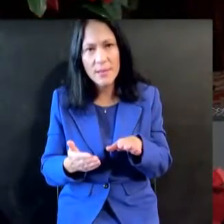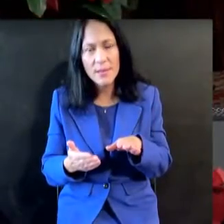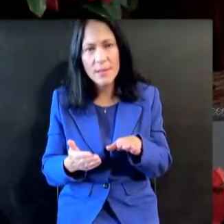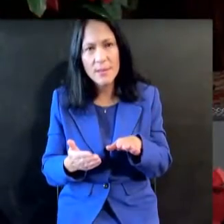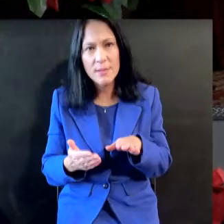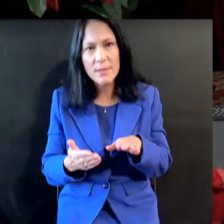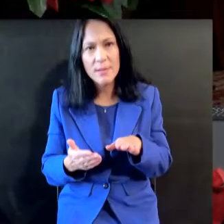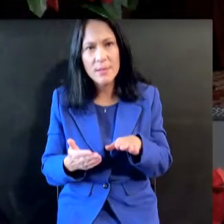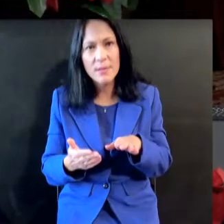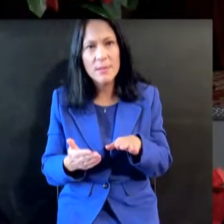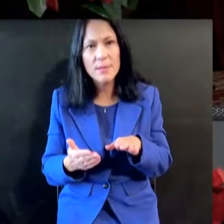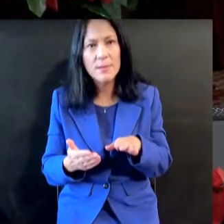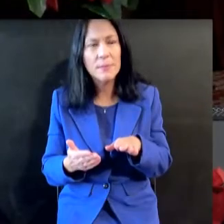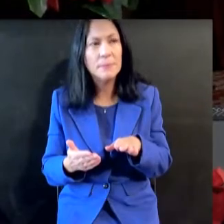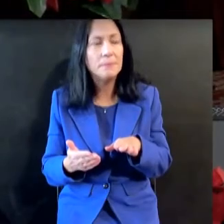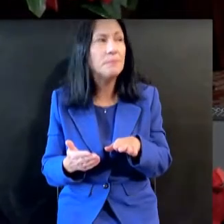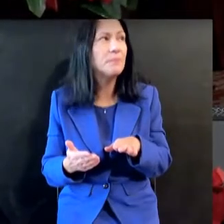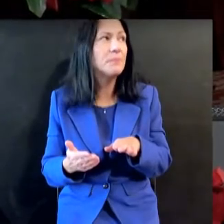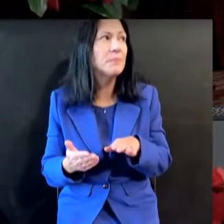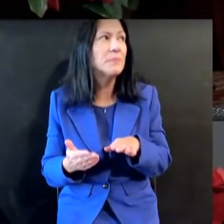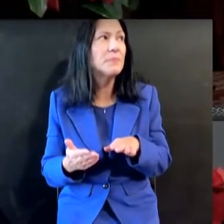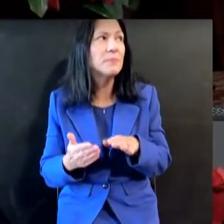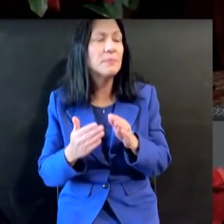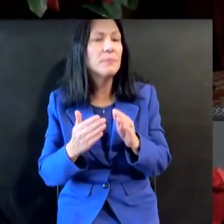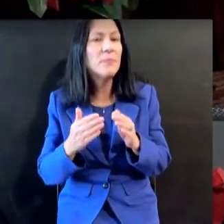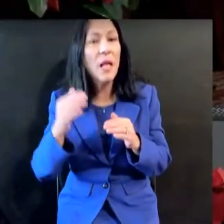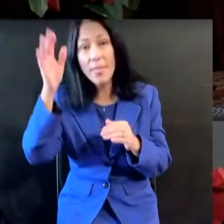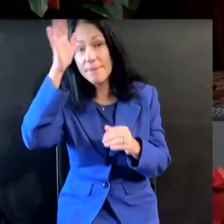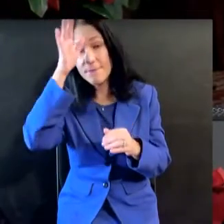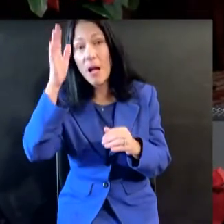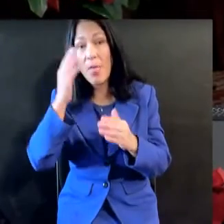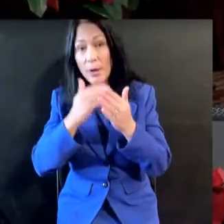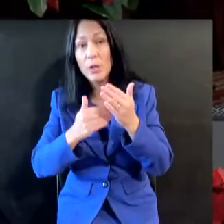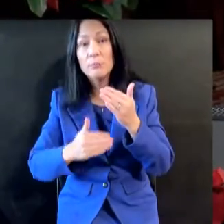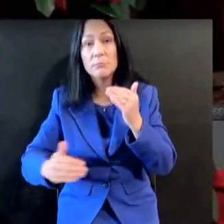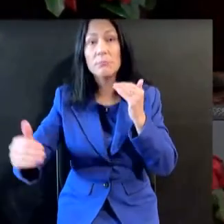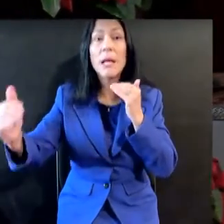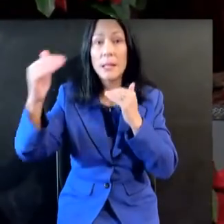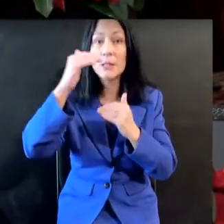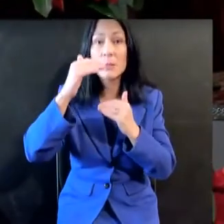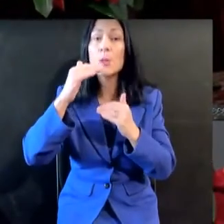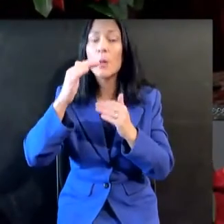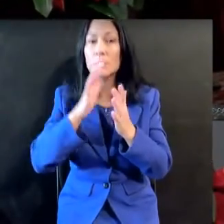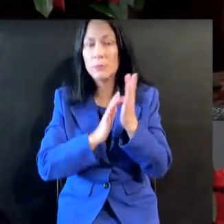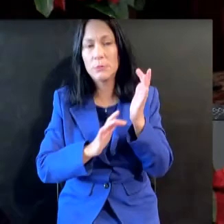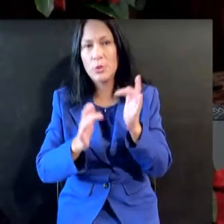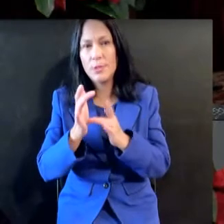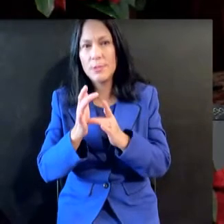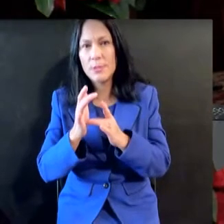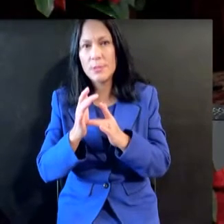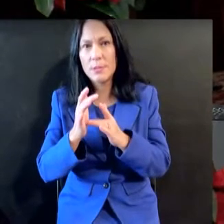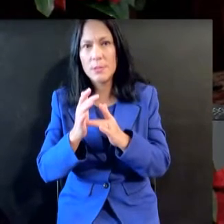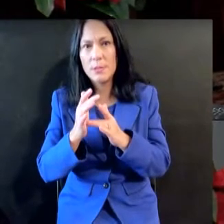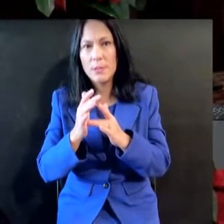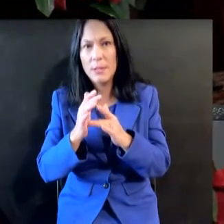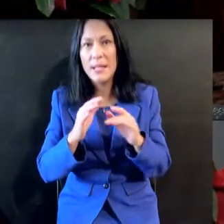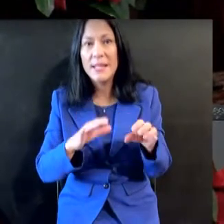not only be exalted by the Father, which we'll talk about here in a moment, but to take us